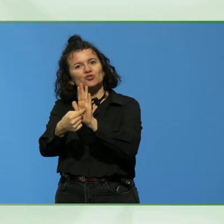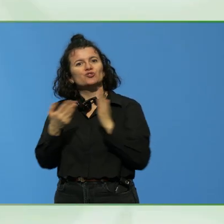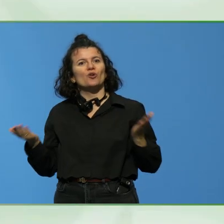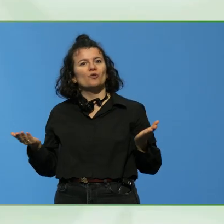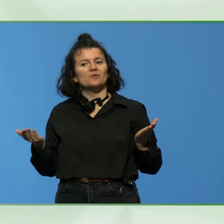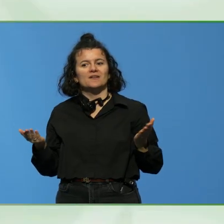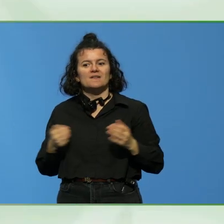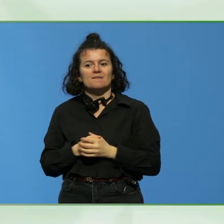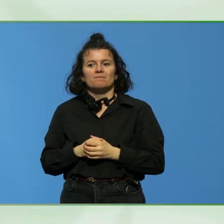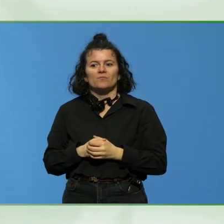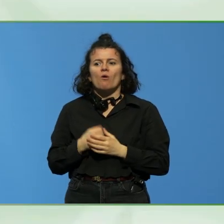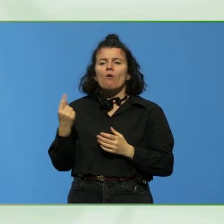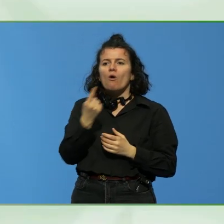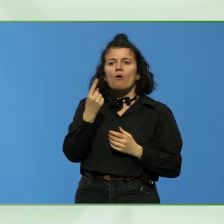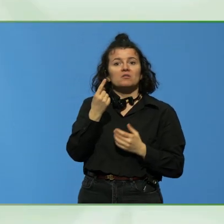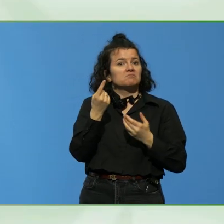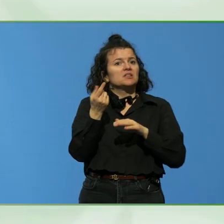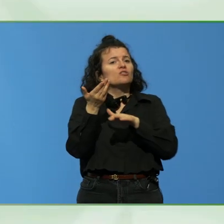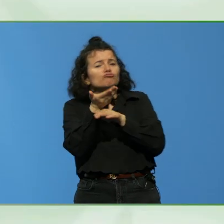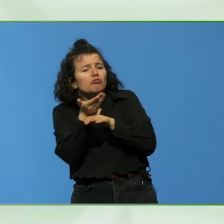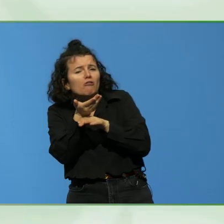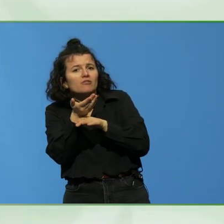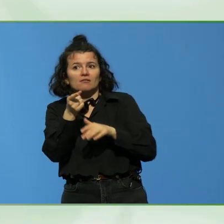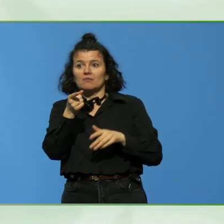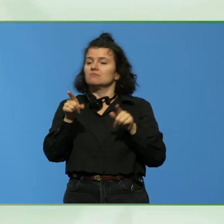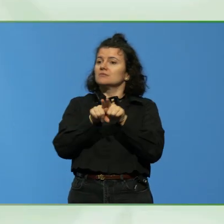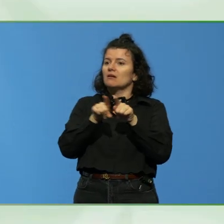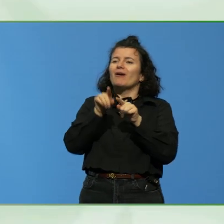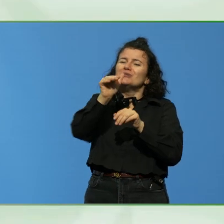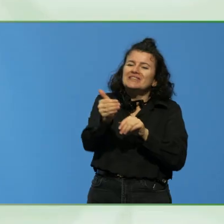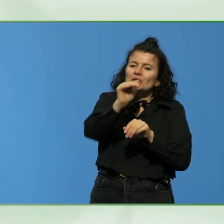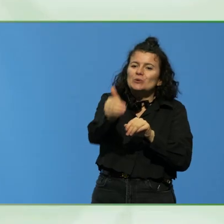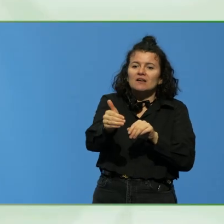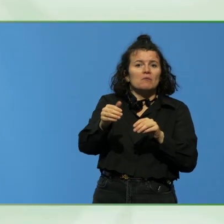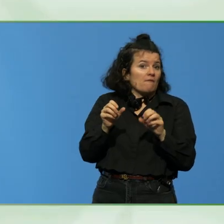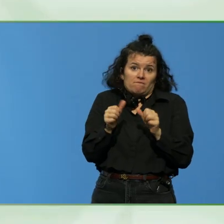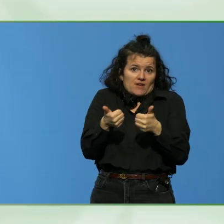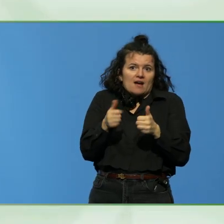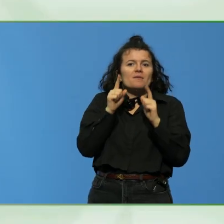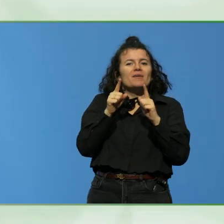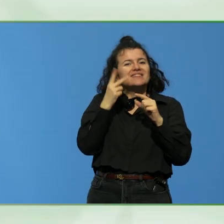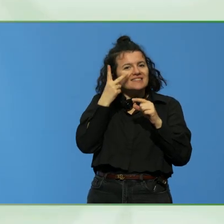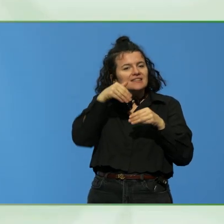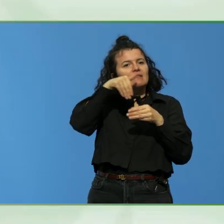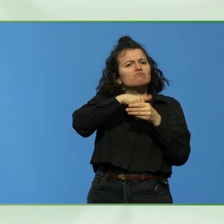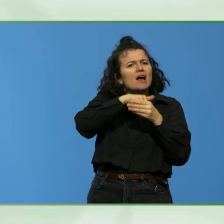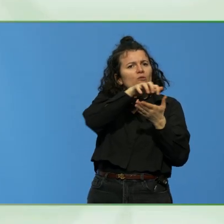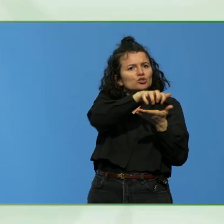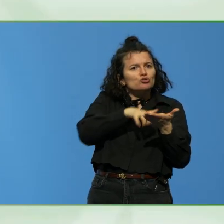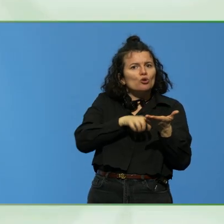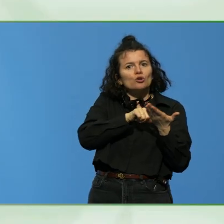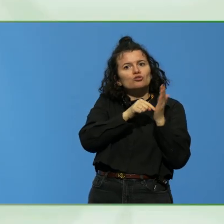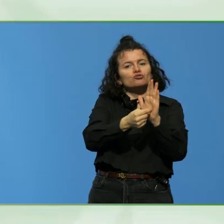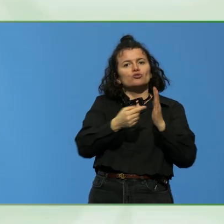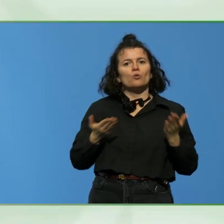to the charity. There is nothing wrong with that, but it depends how the narrative is constructed. So this is why we